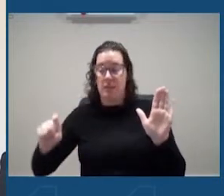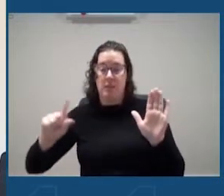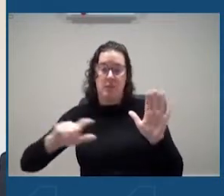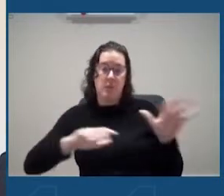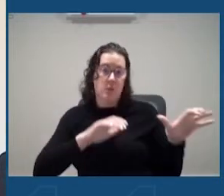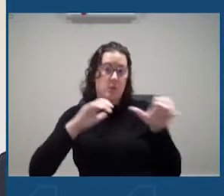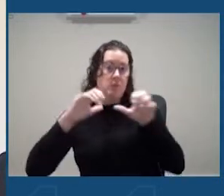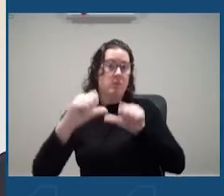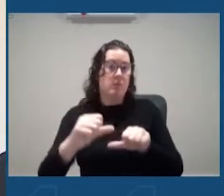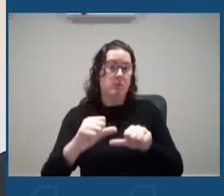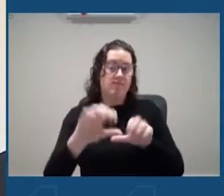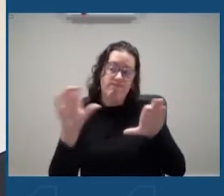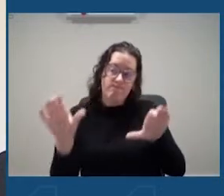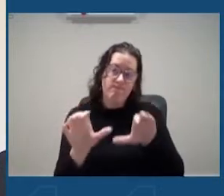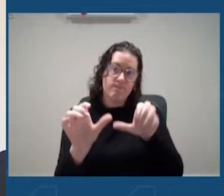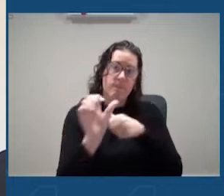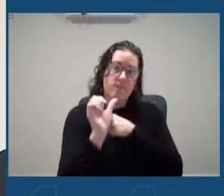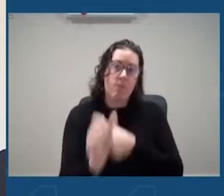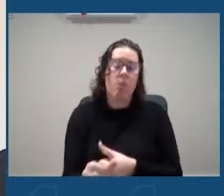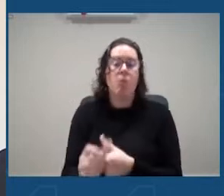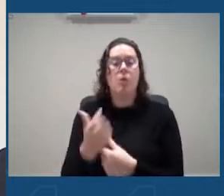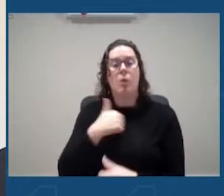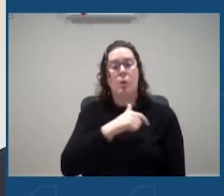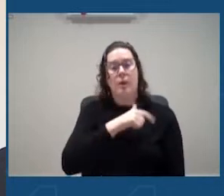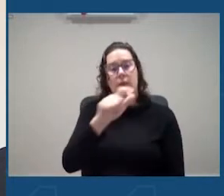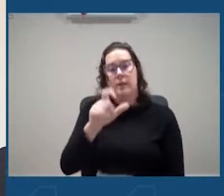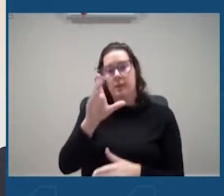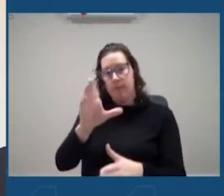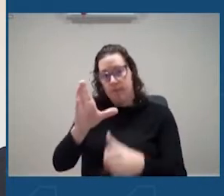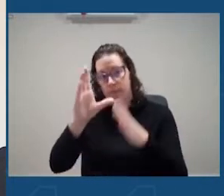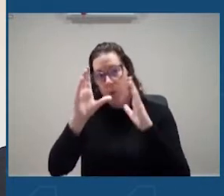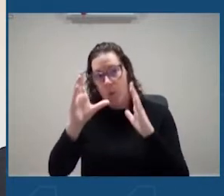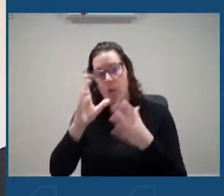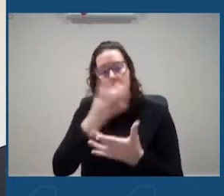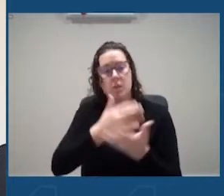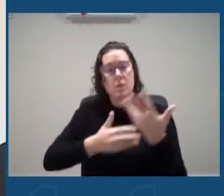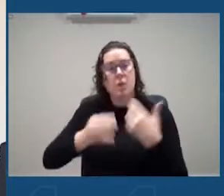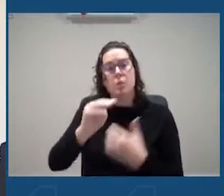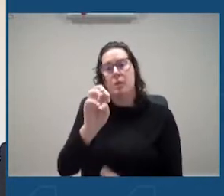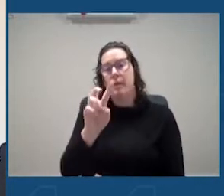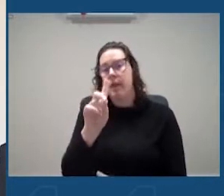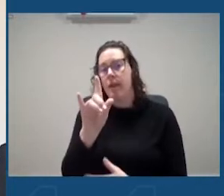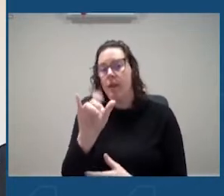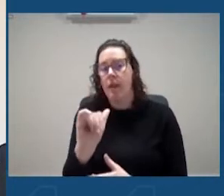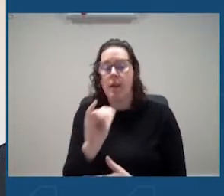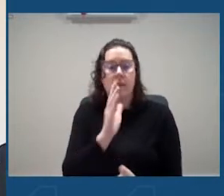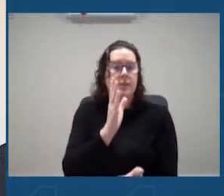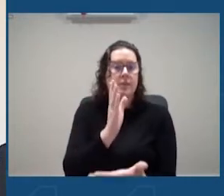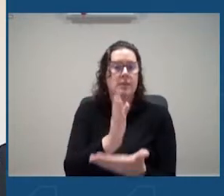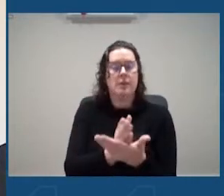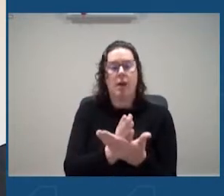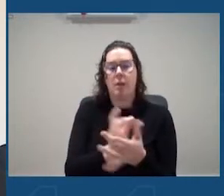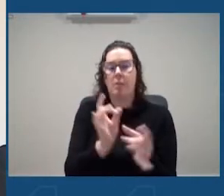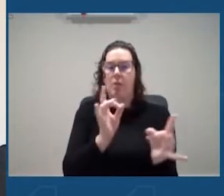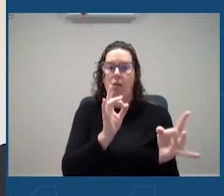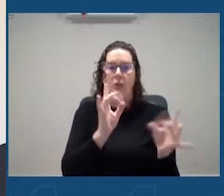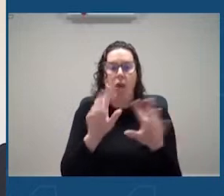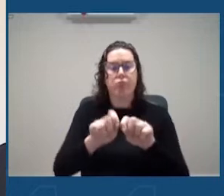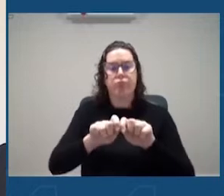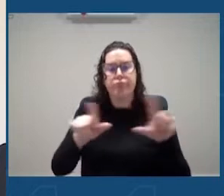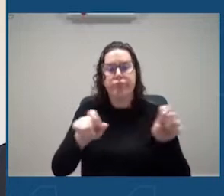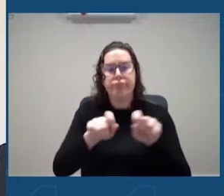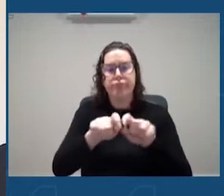We need to focus on social media and stop the proliferation of